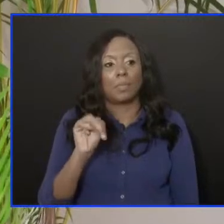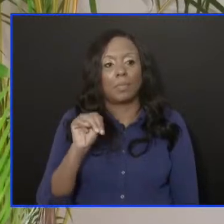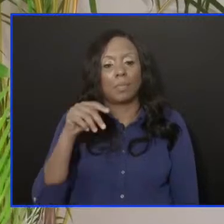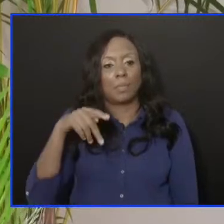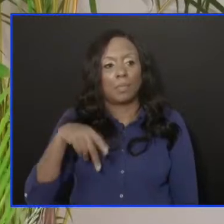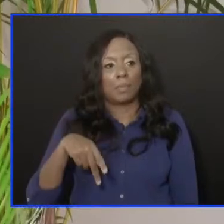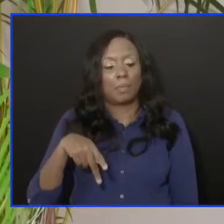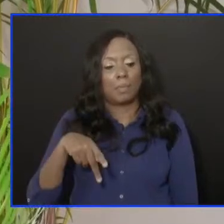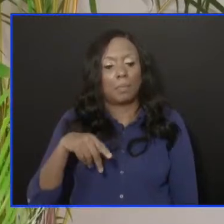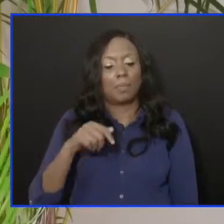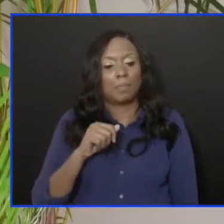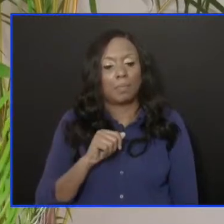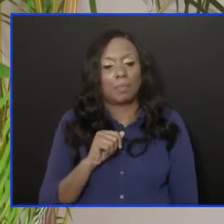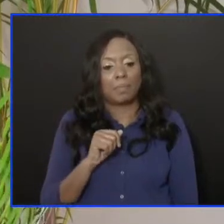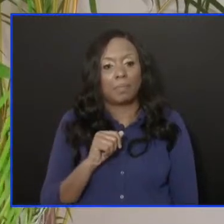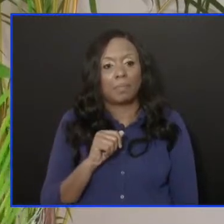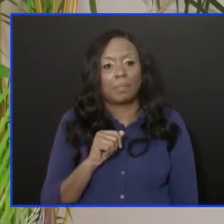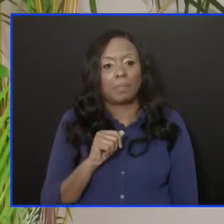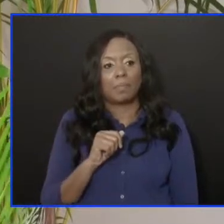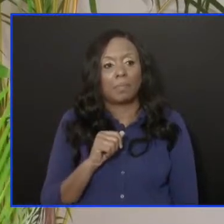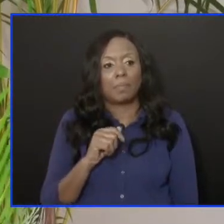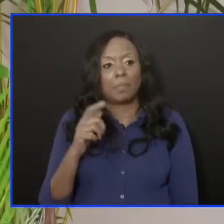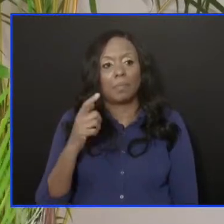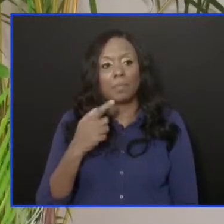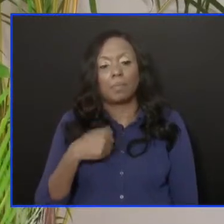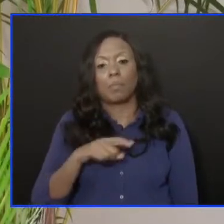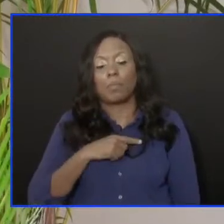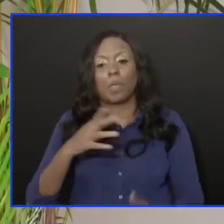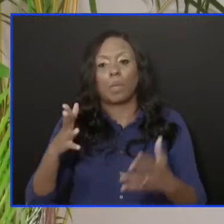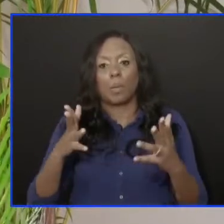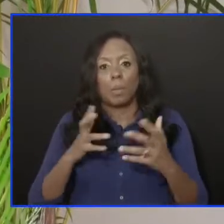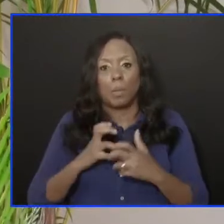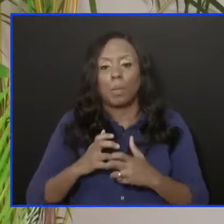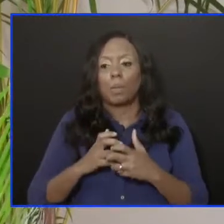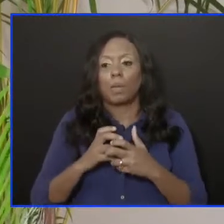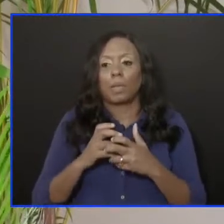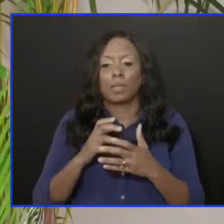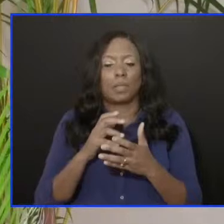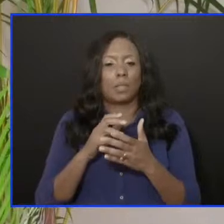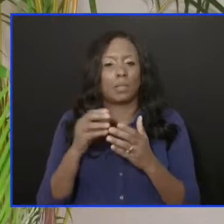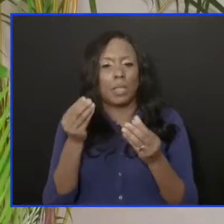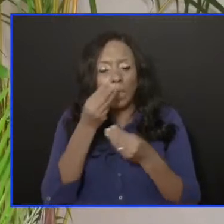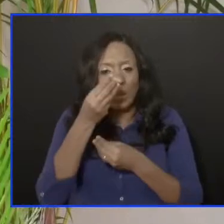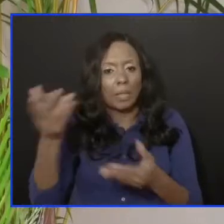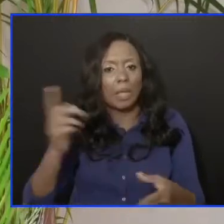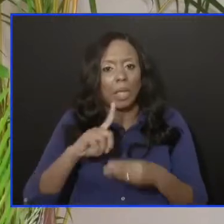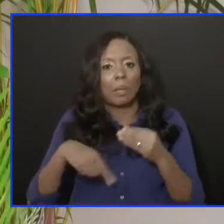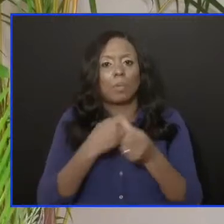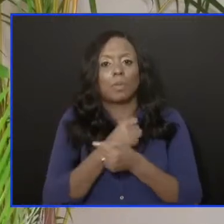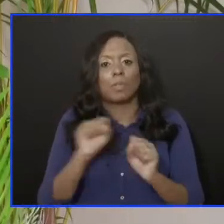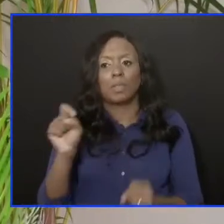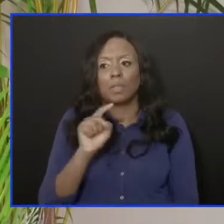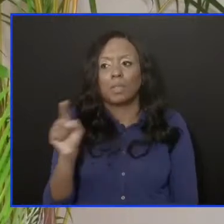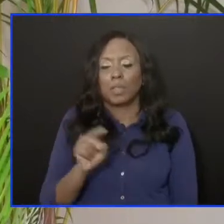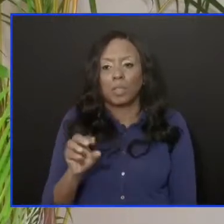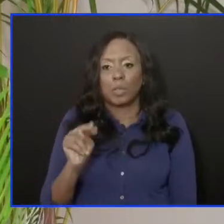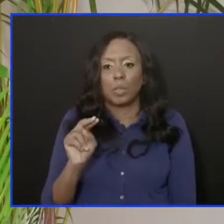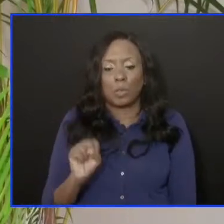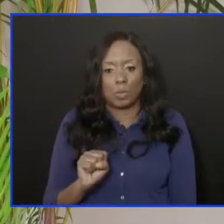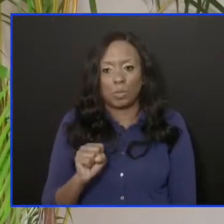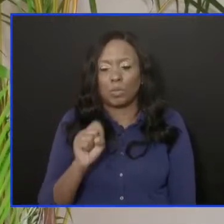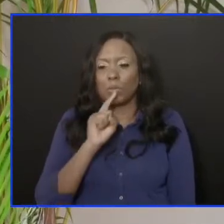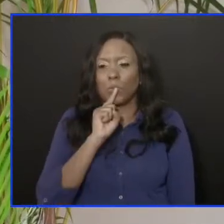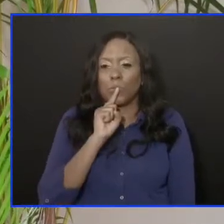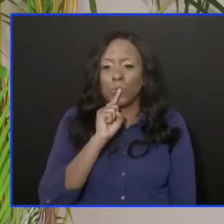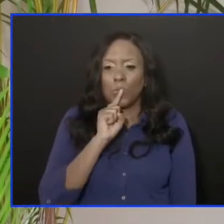week for the draft on safe zones to be looked at again. Our primary interest is the public's health